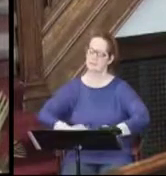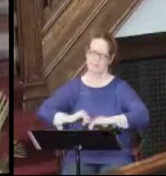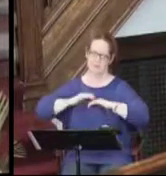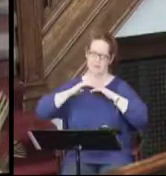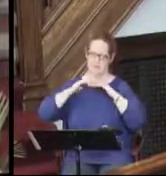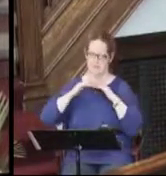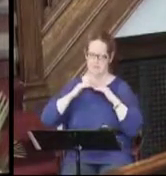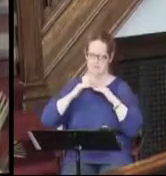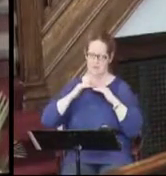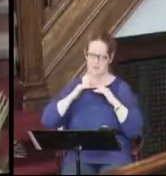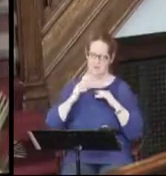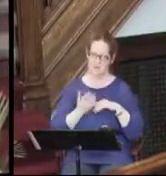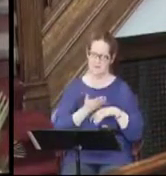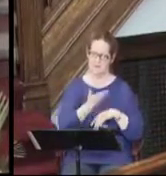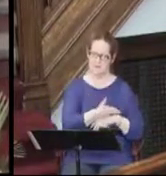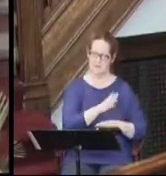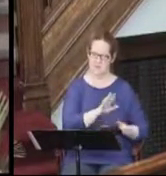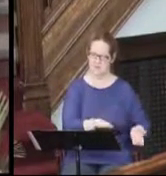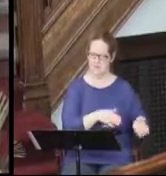fill us with your peace.